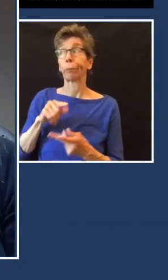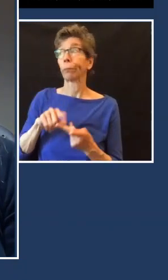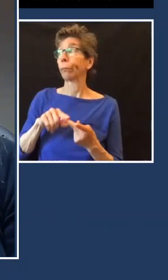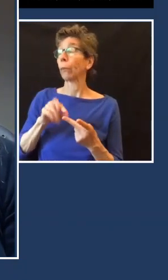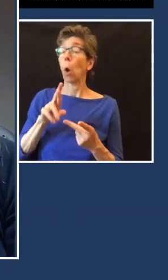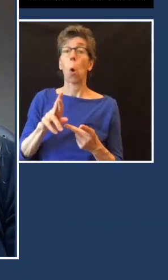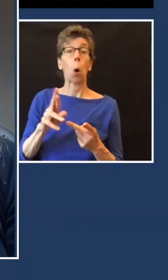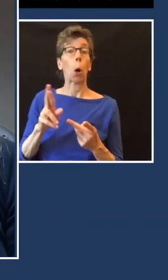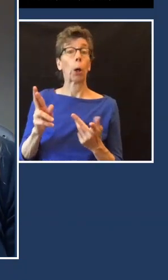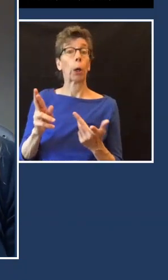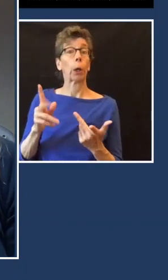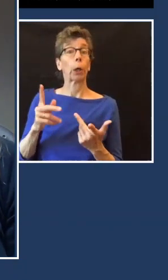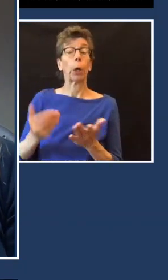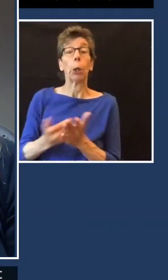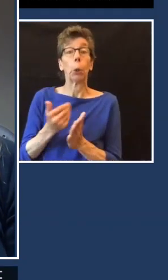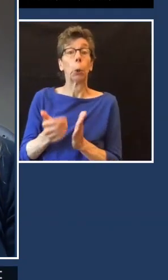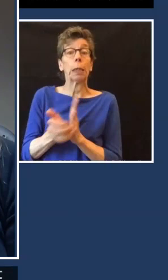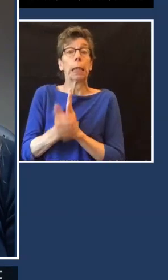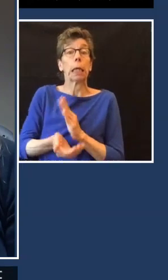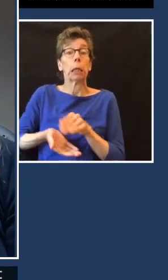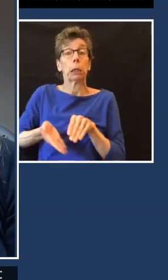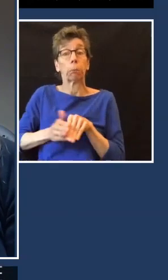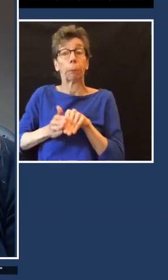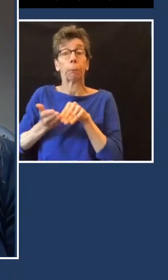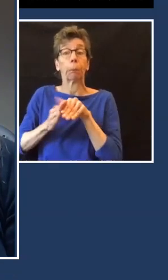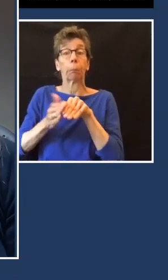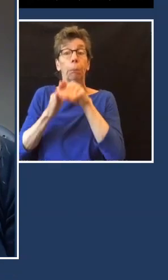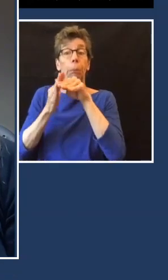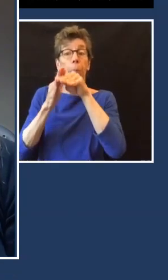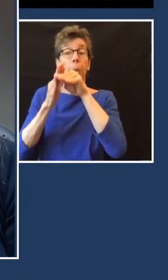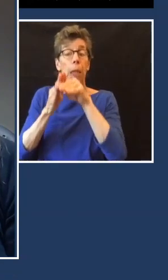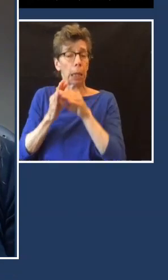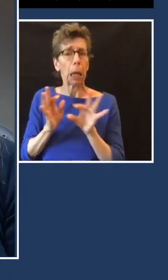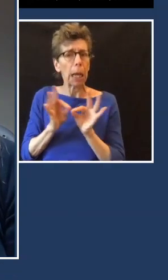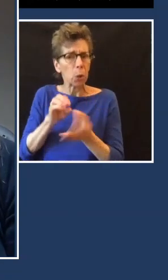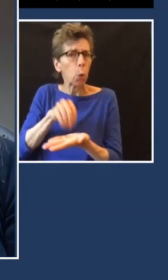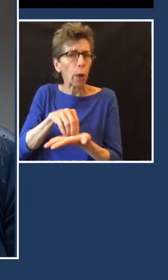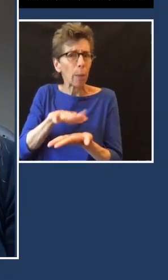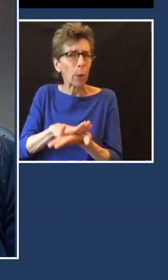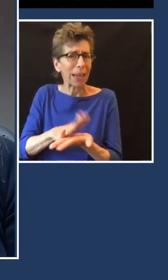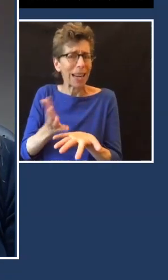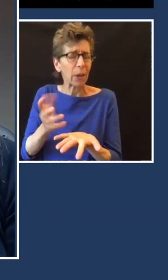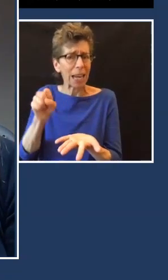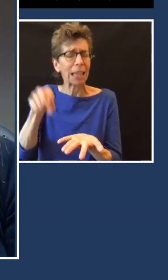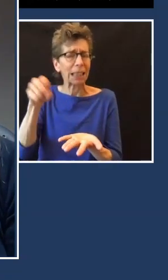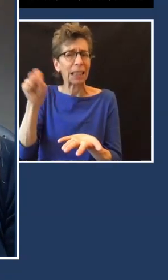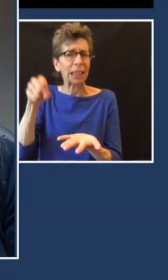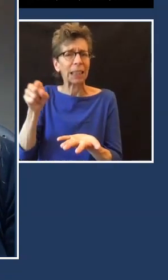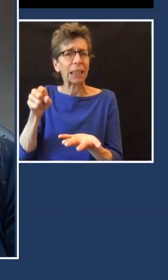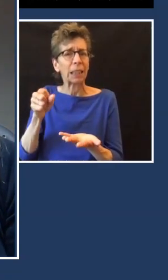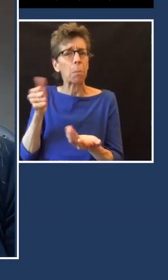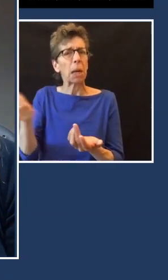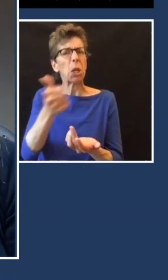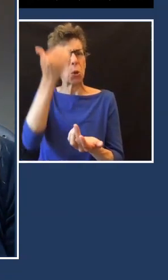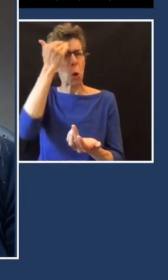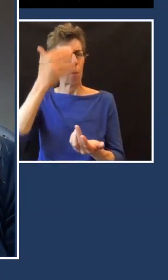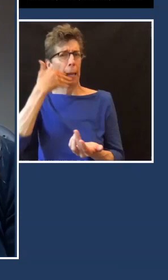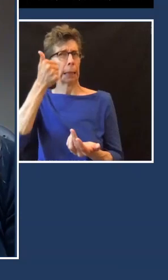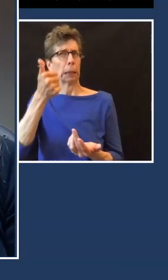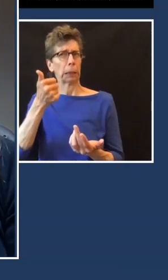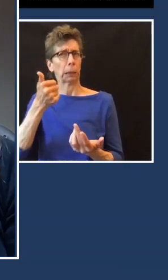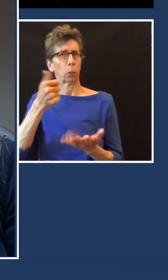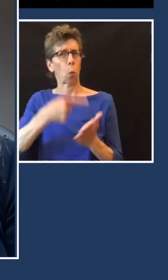sets within that time, definitely include it. But you know your profile best. So if you find that you want to